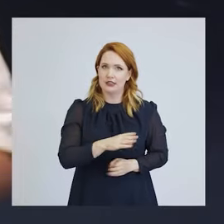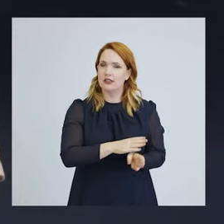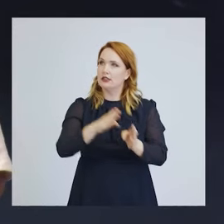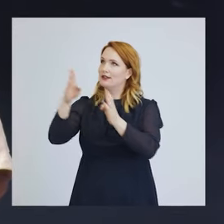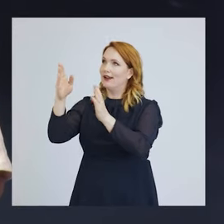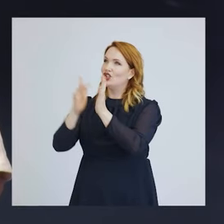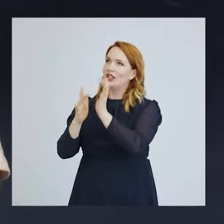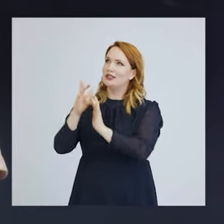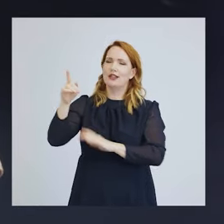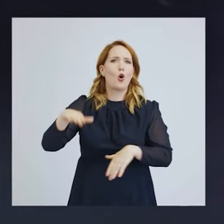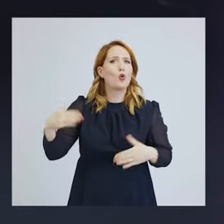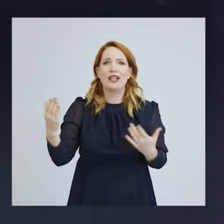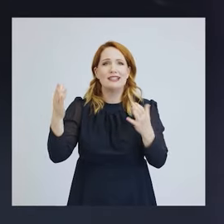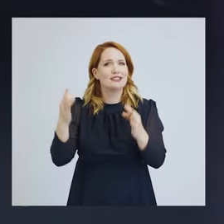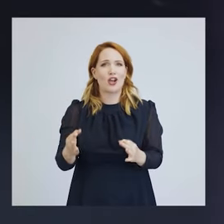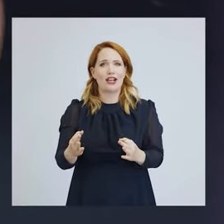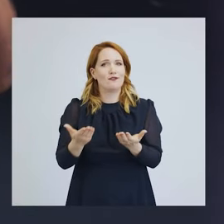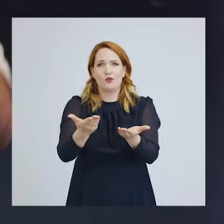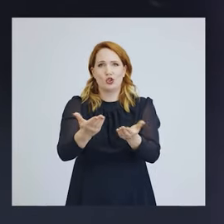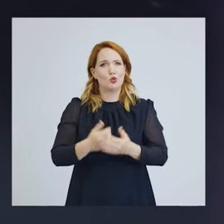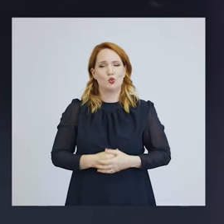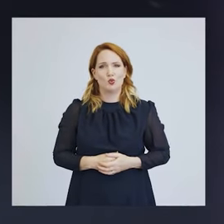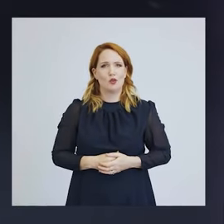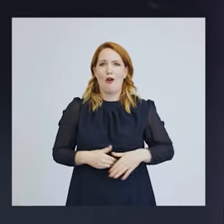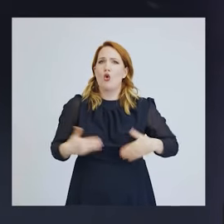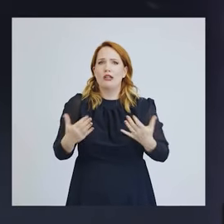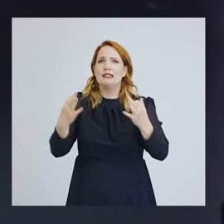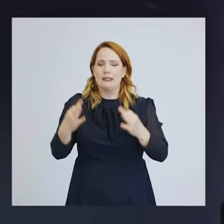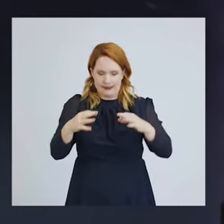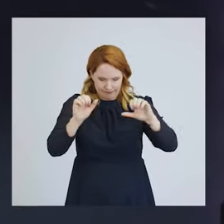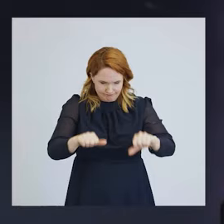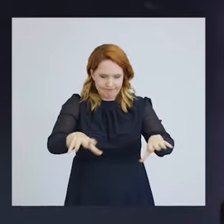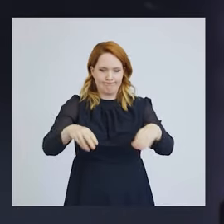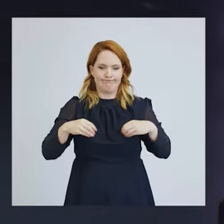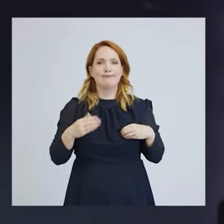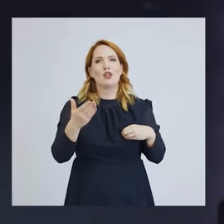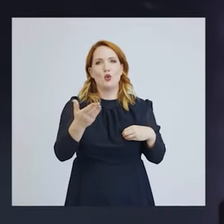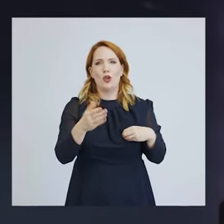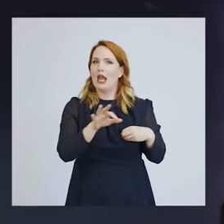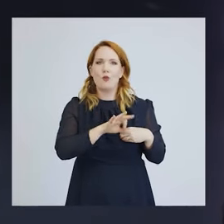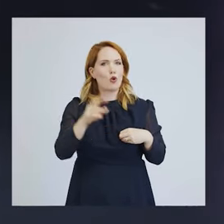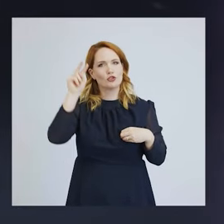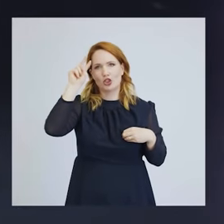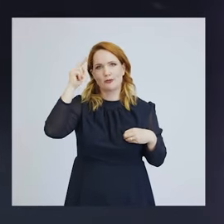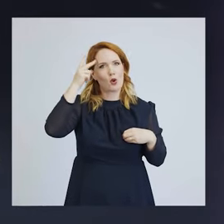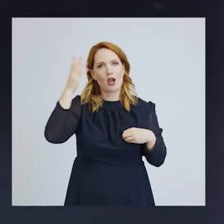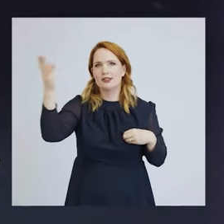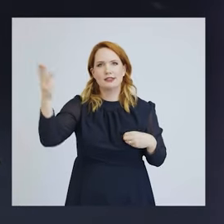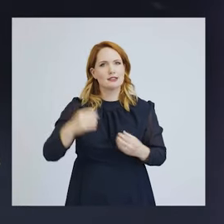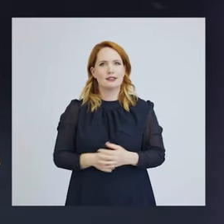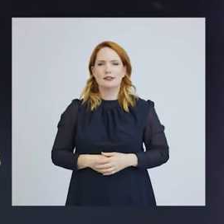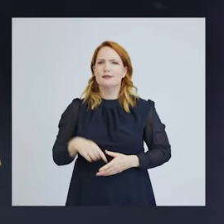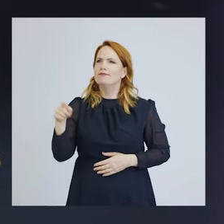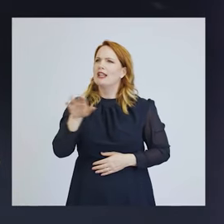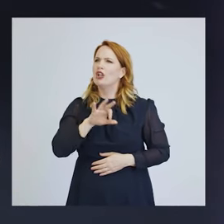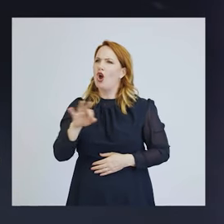I even go there, I just want to say one thing. Jesus has already decided you. Jesus has already decided you. And he's not